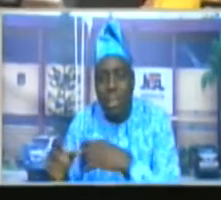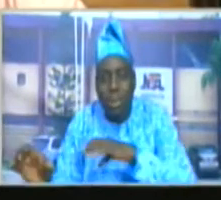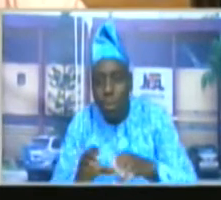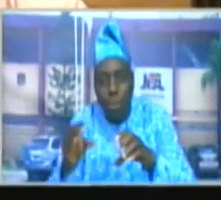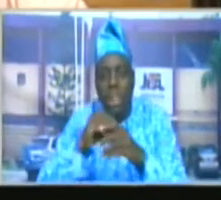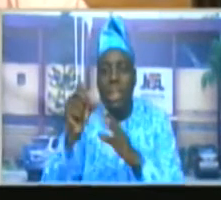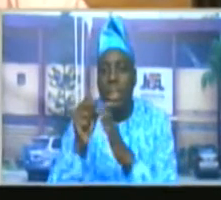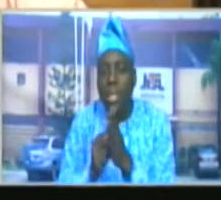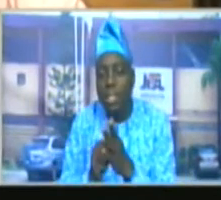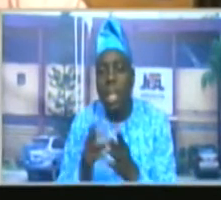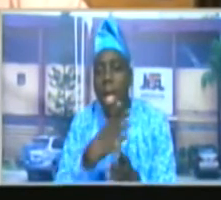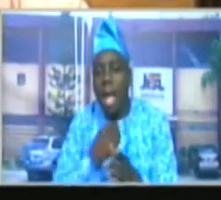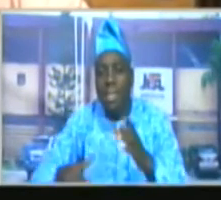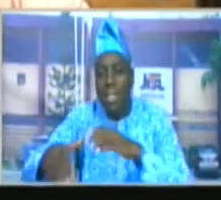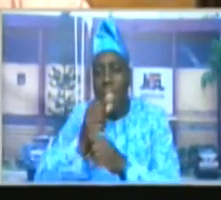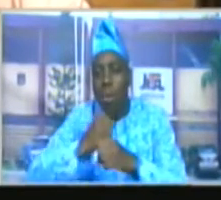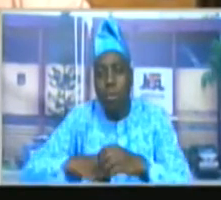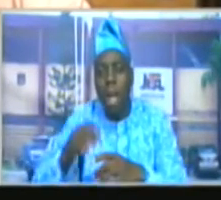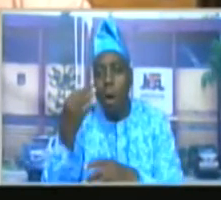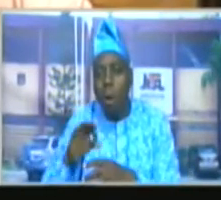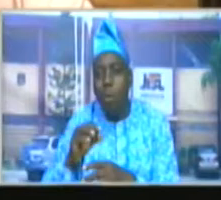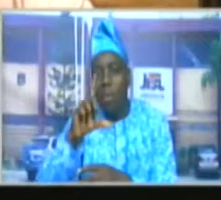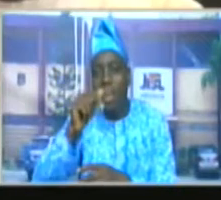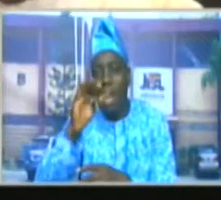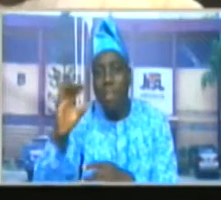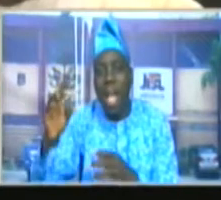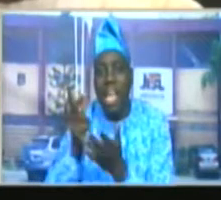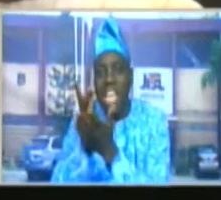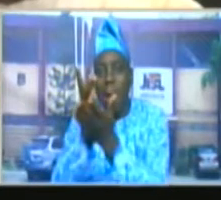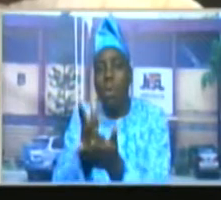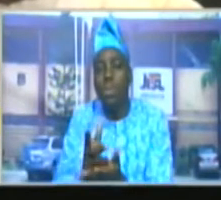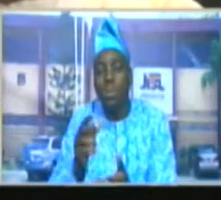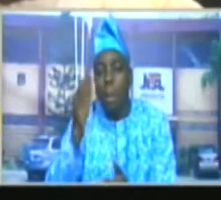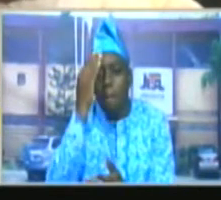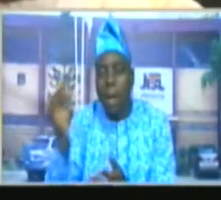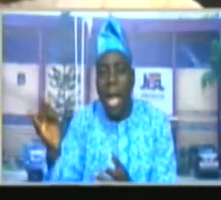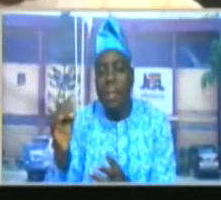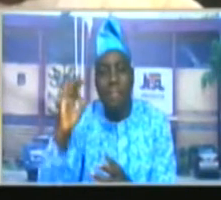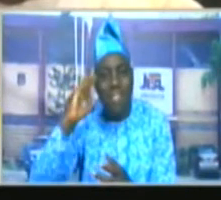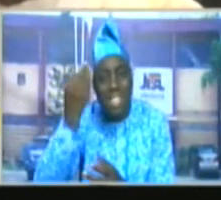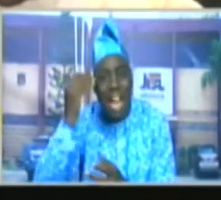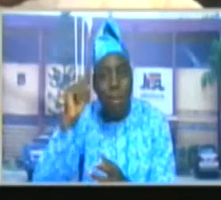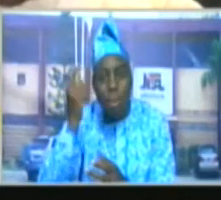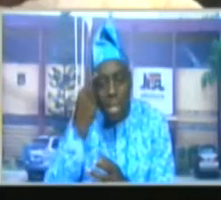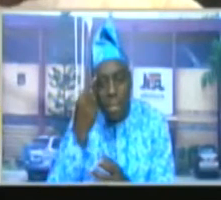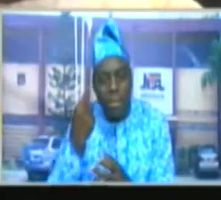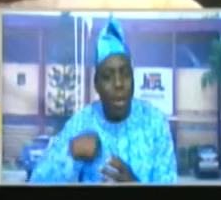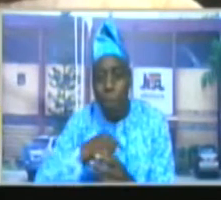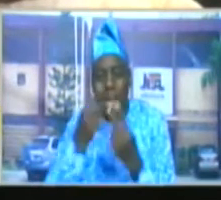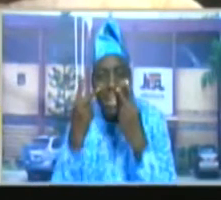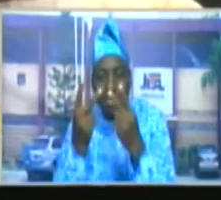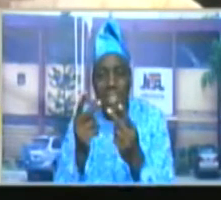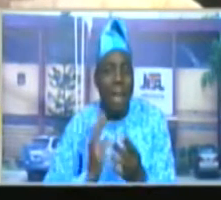approving the takeover of the Lafia Airport by the federal government. By this approval, Your Excellency, we can now see our